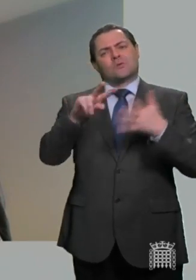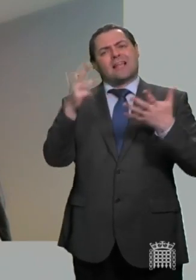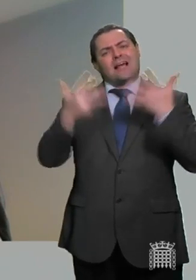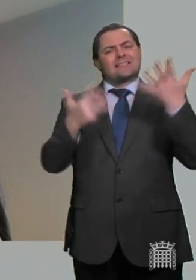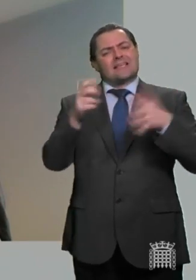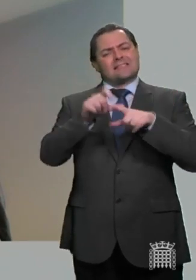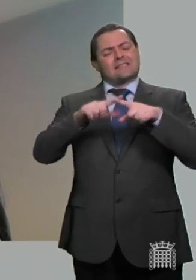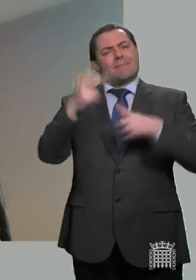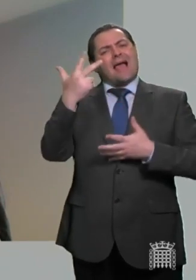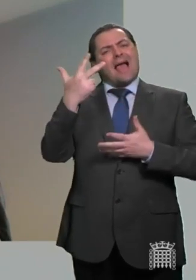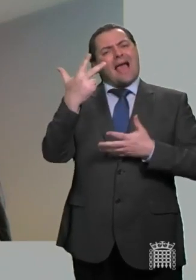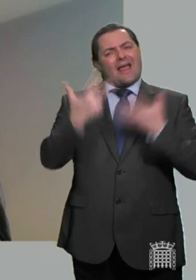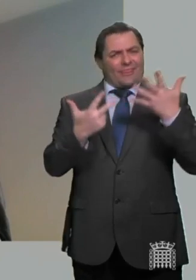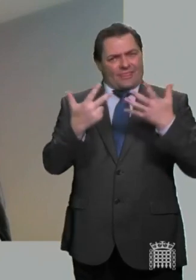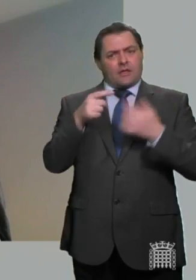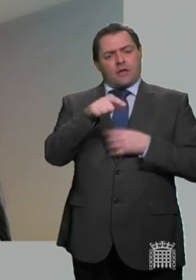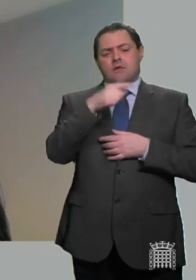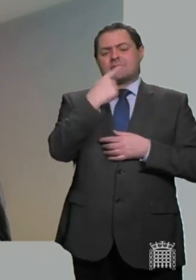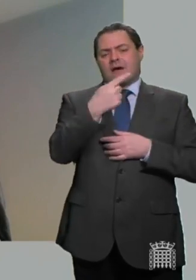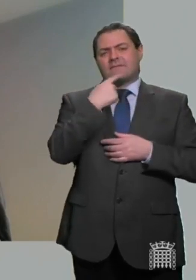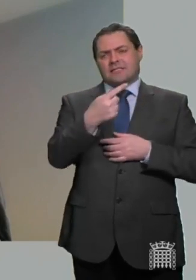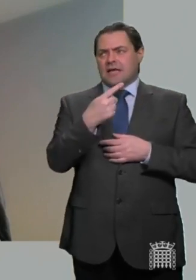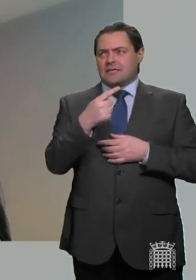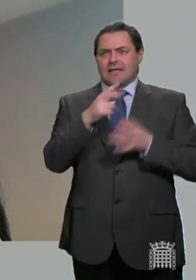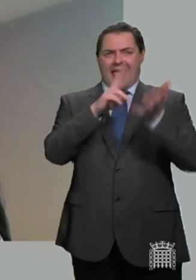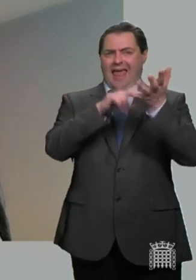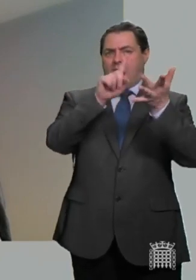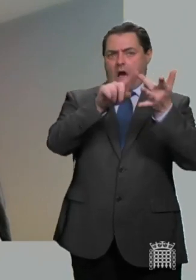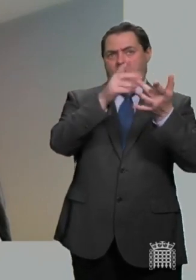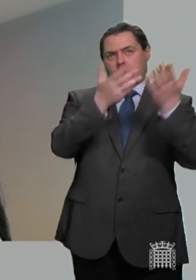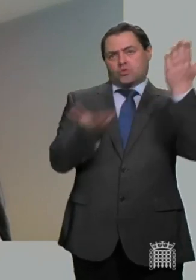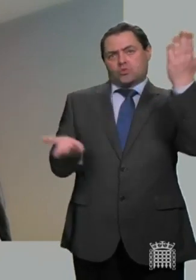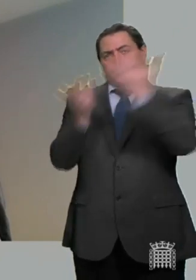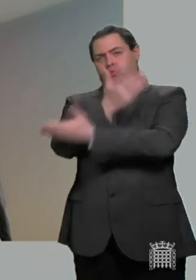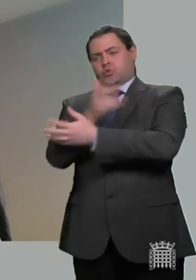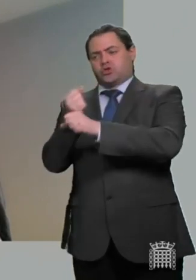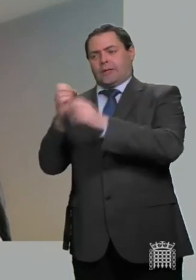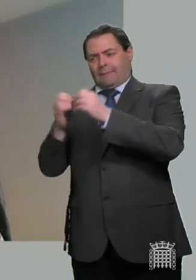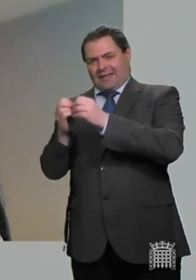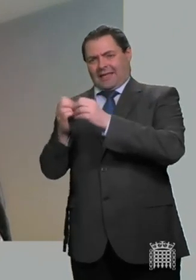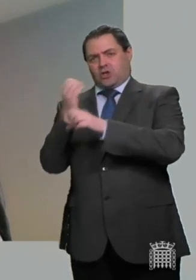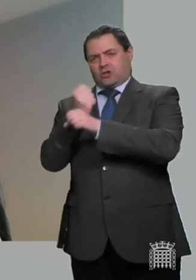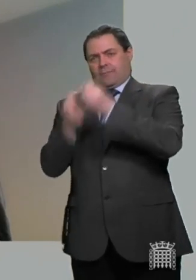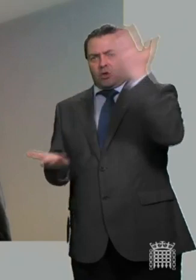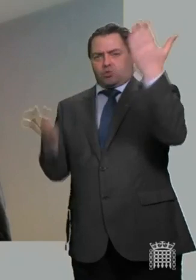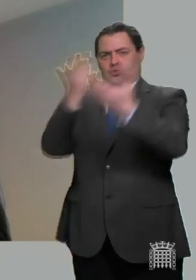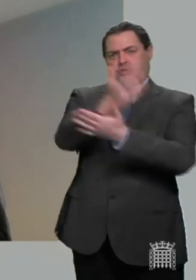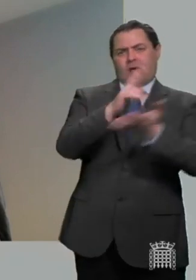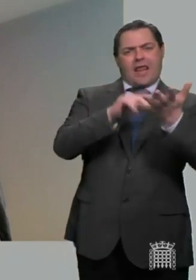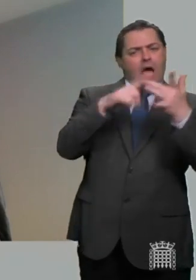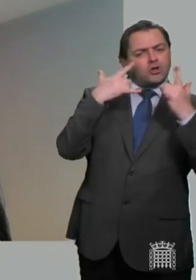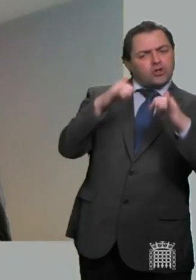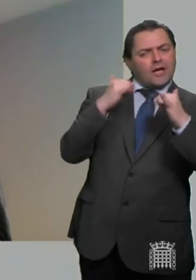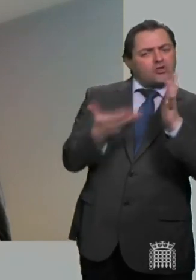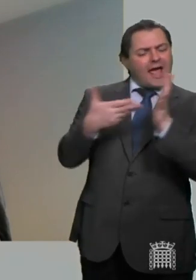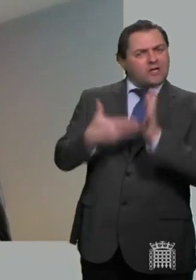you pledged there would be no checks on goods going from NI to GB or from GB to NI. While this has proven more